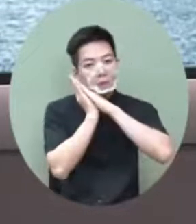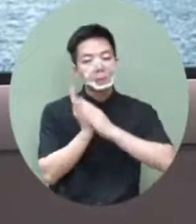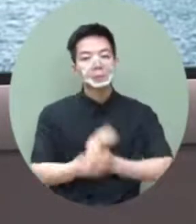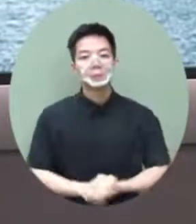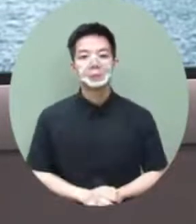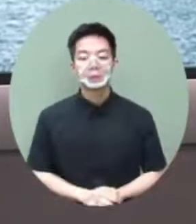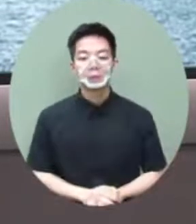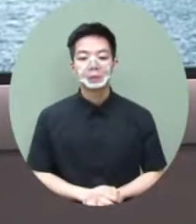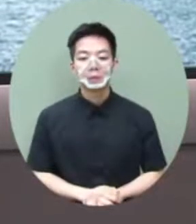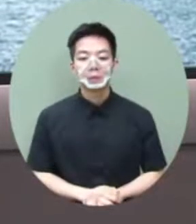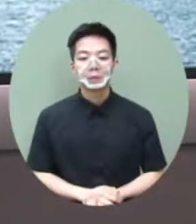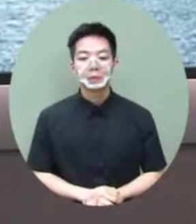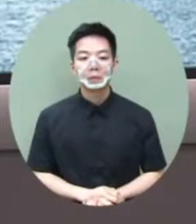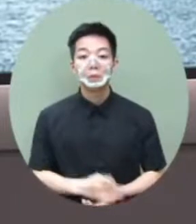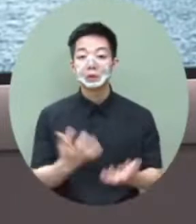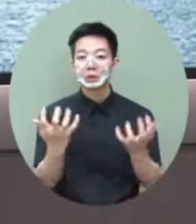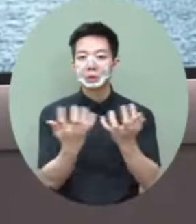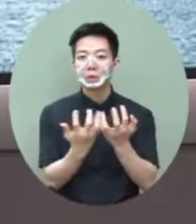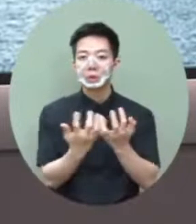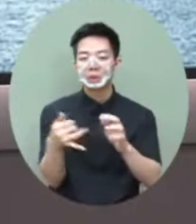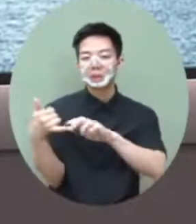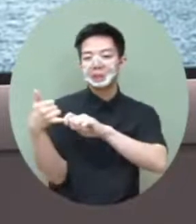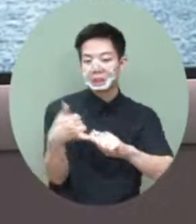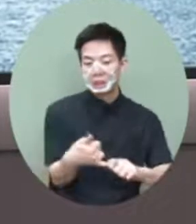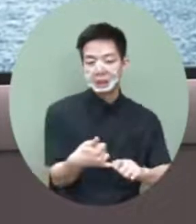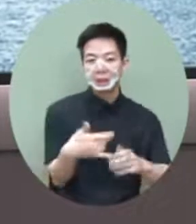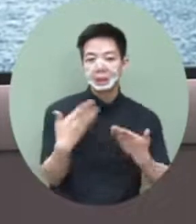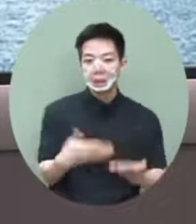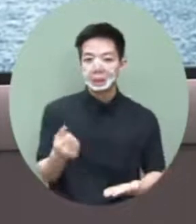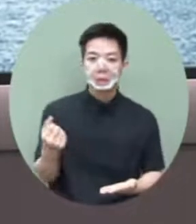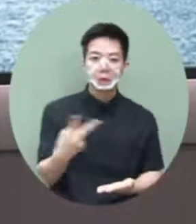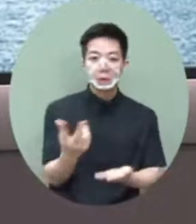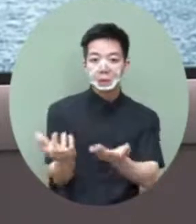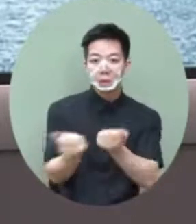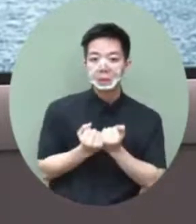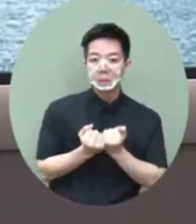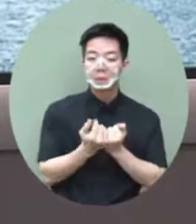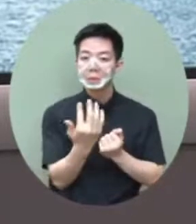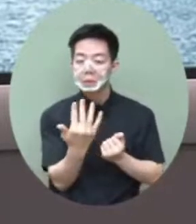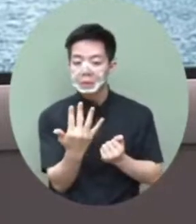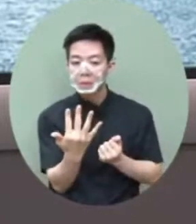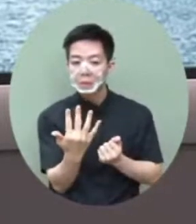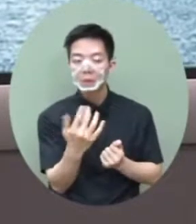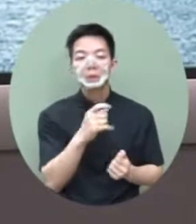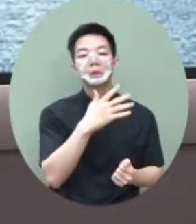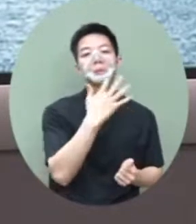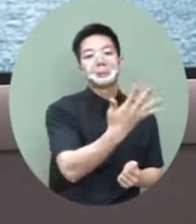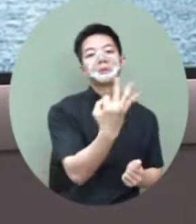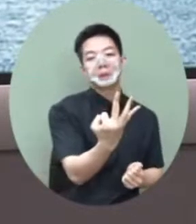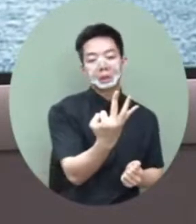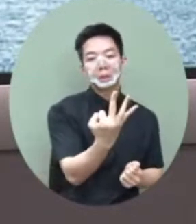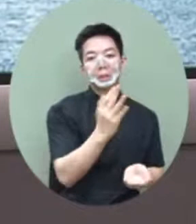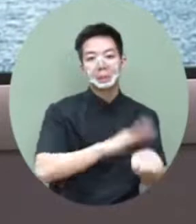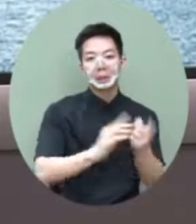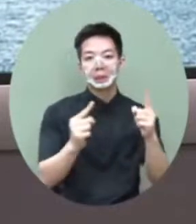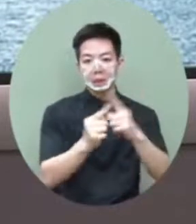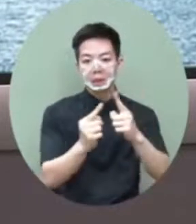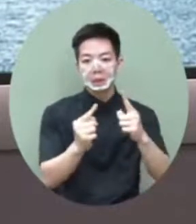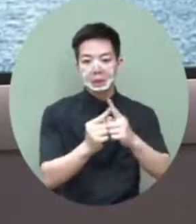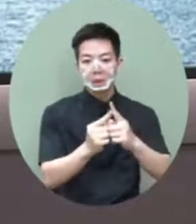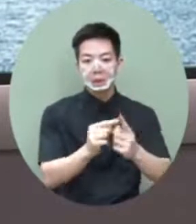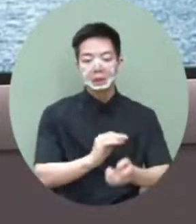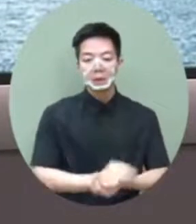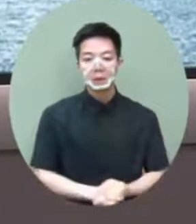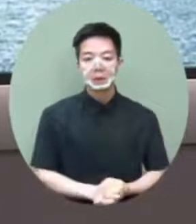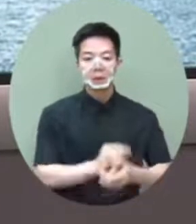them resided in care homes for the elderly and the disabled. Because of data lagging, I'd like to report